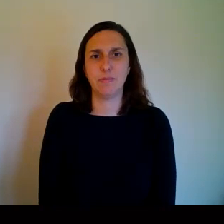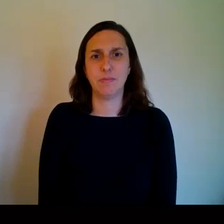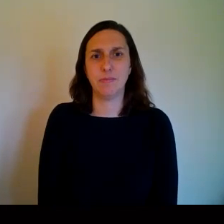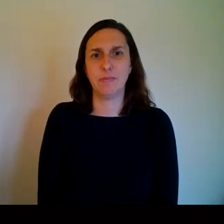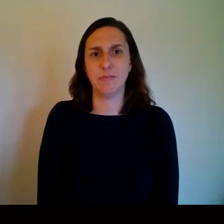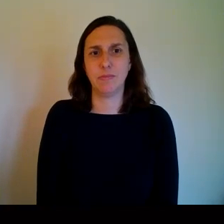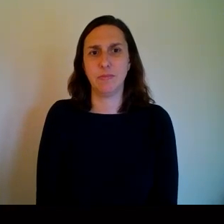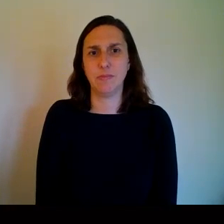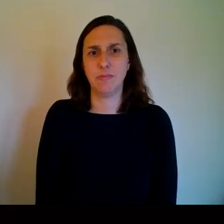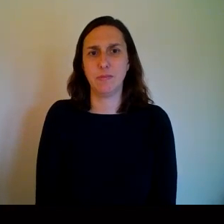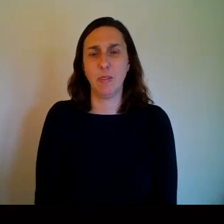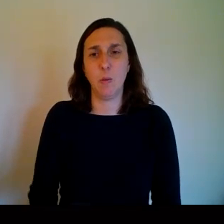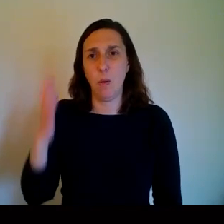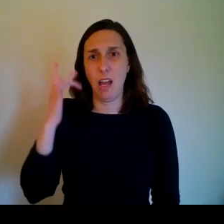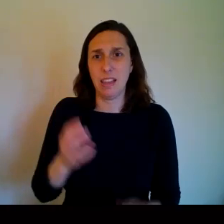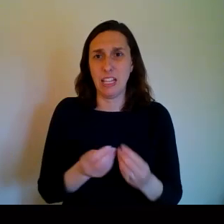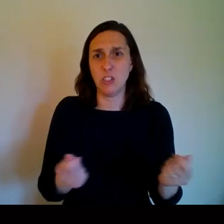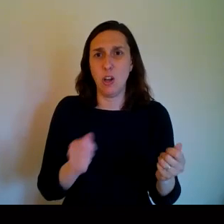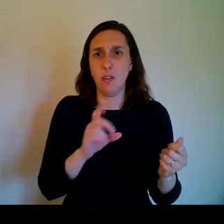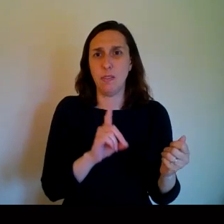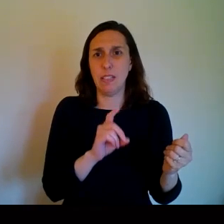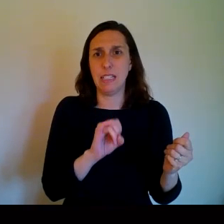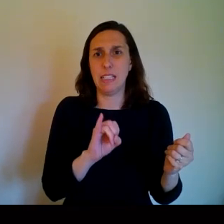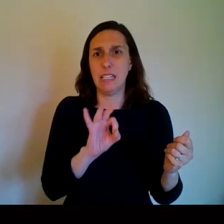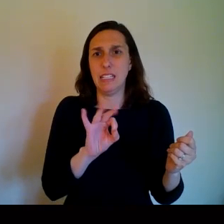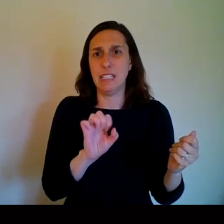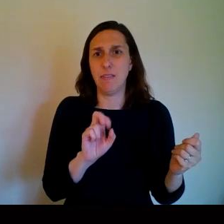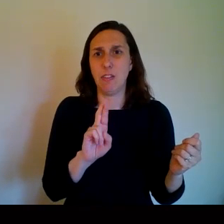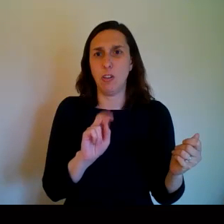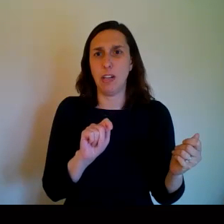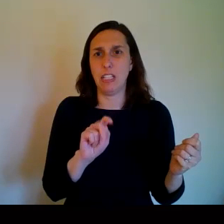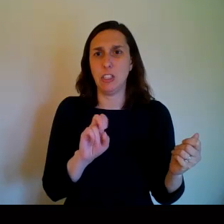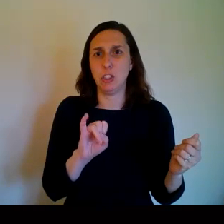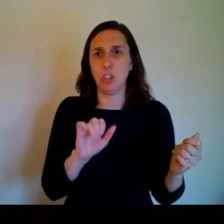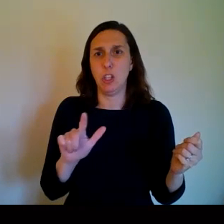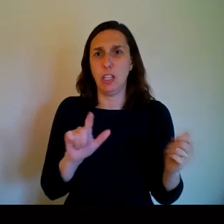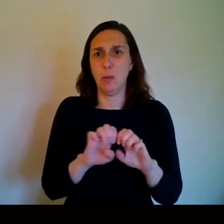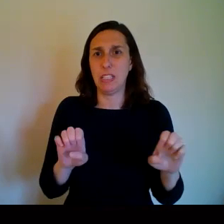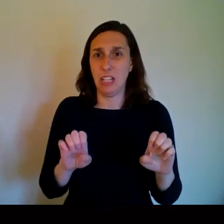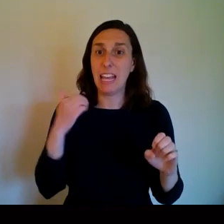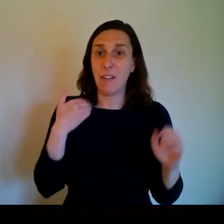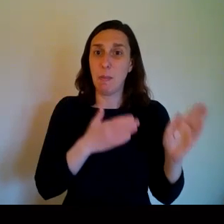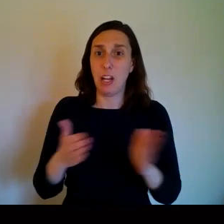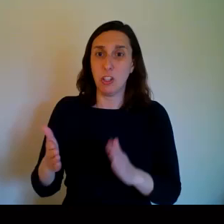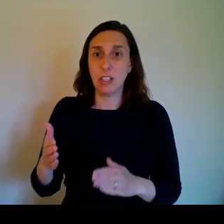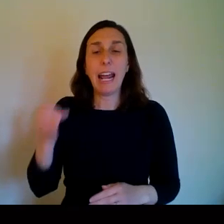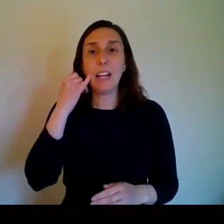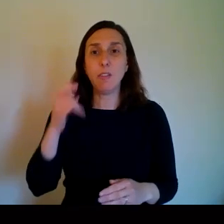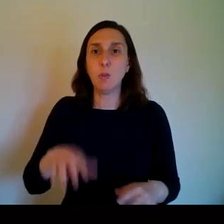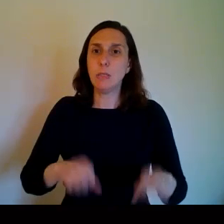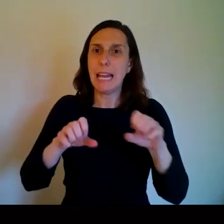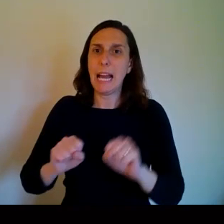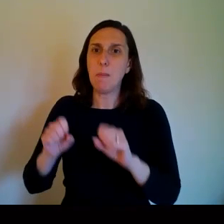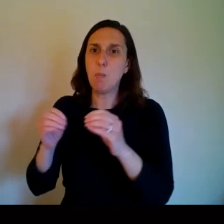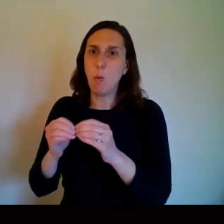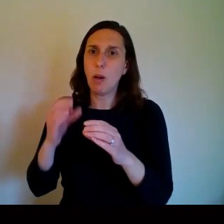Because they solve differential equations, there's a pattern to them. And if you continue through the calc series,